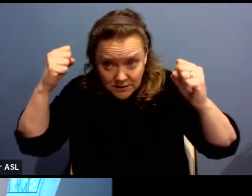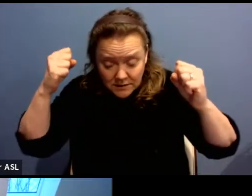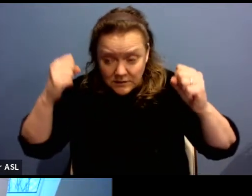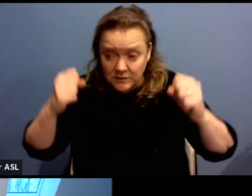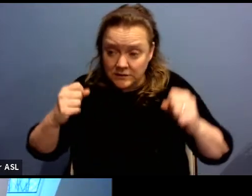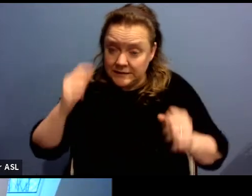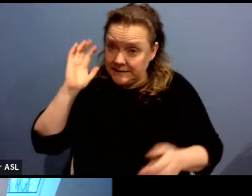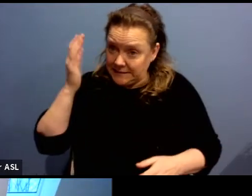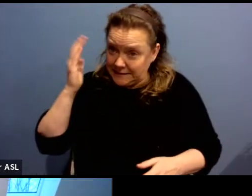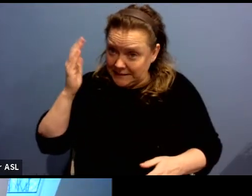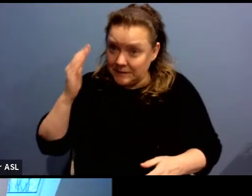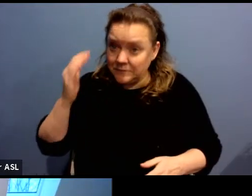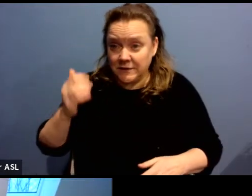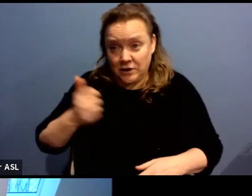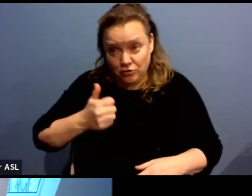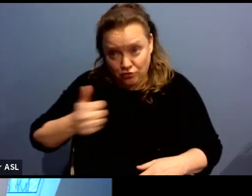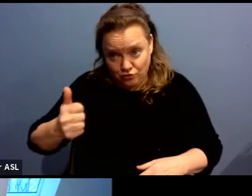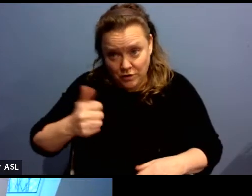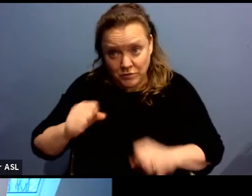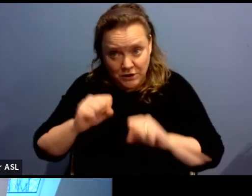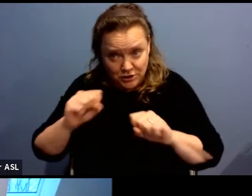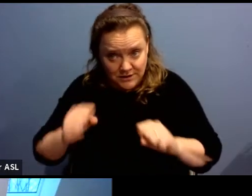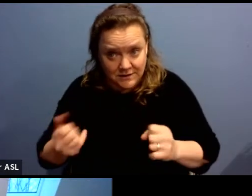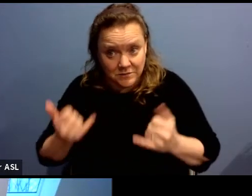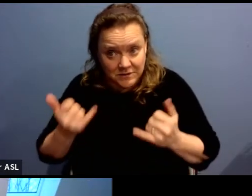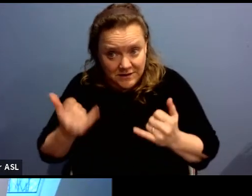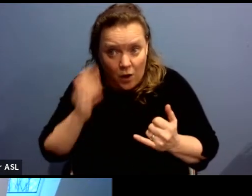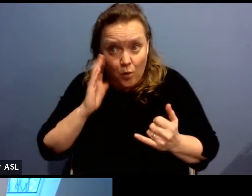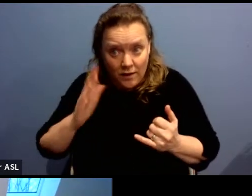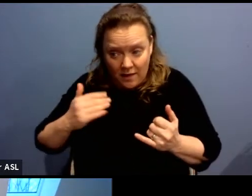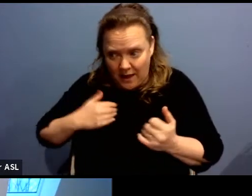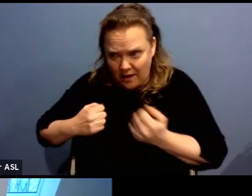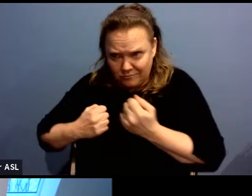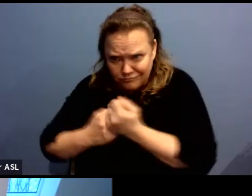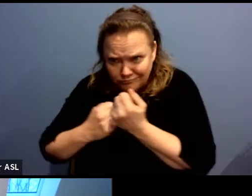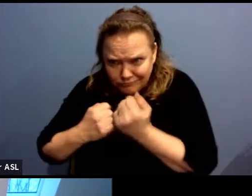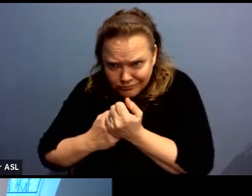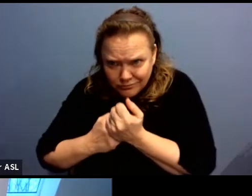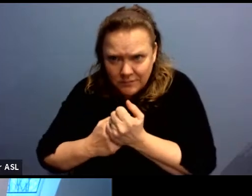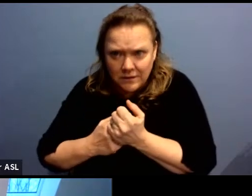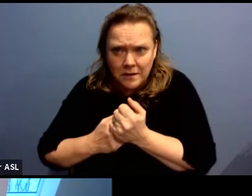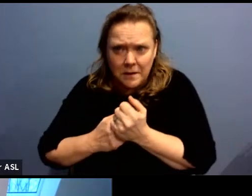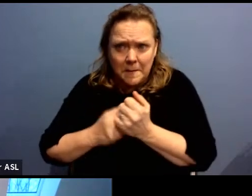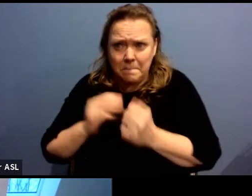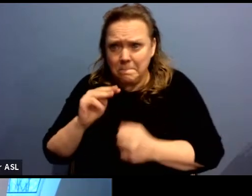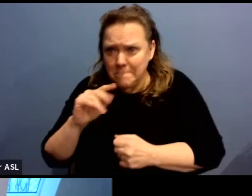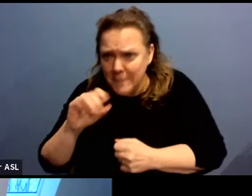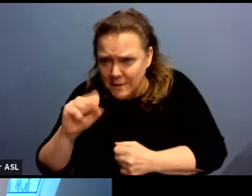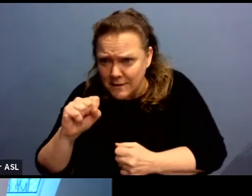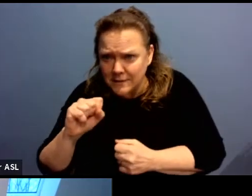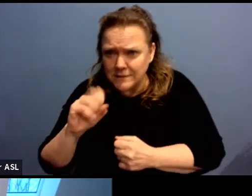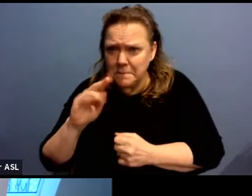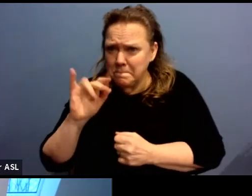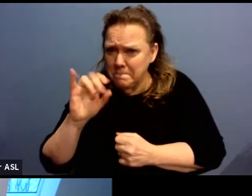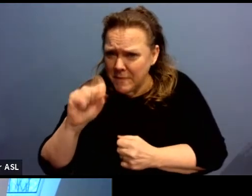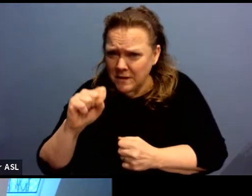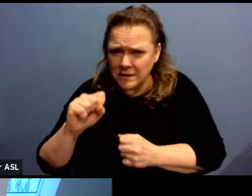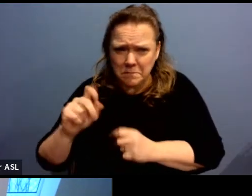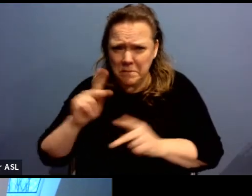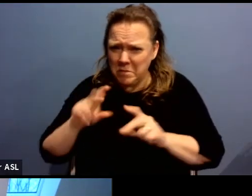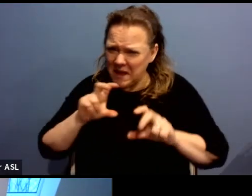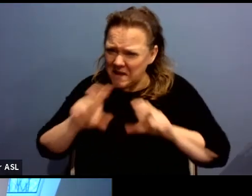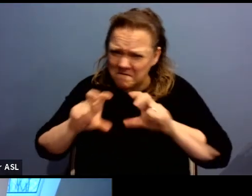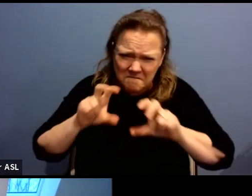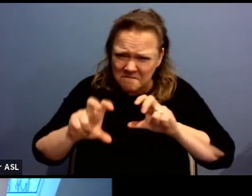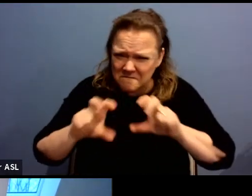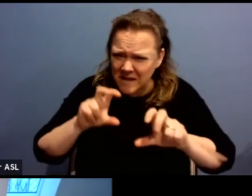United States should come to expect continued hundreds of millions or billions of dollars in investment in rail, buses, and the transit